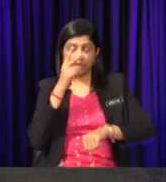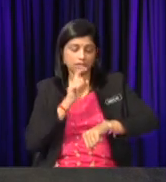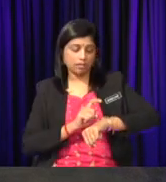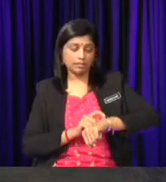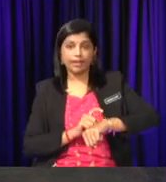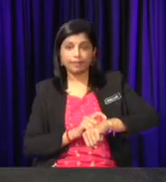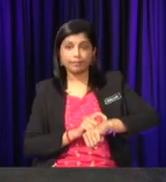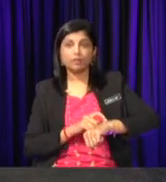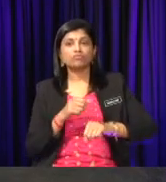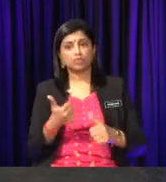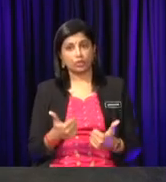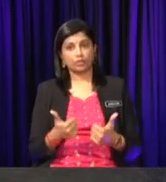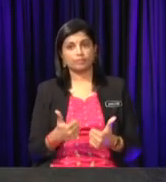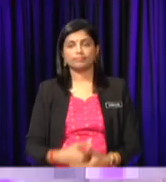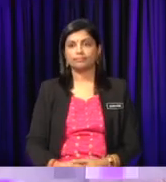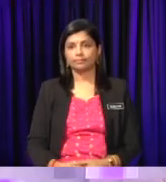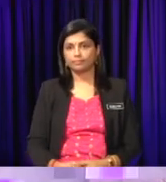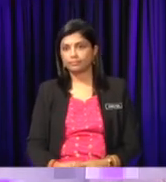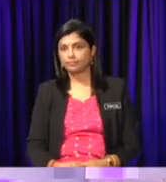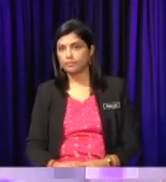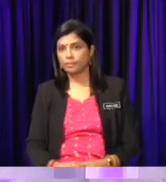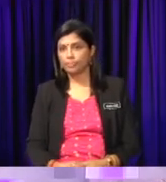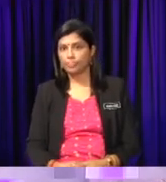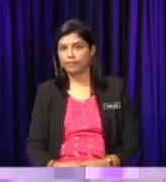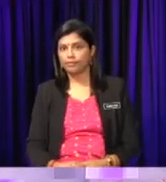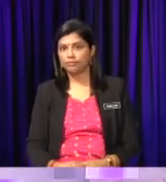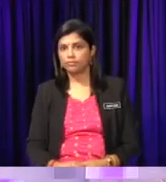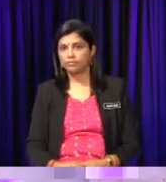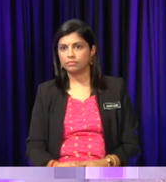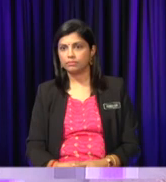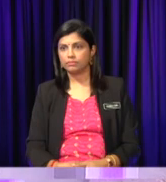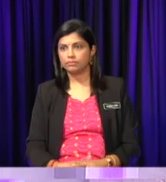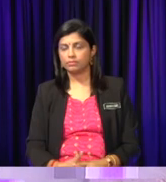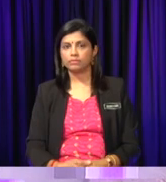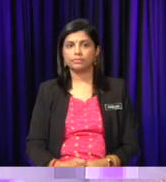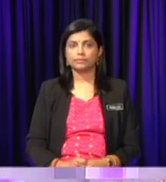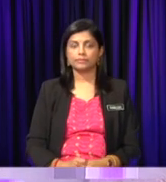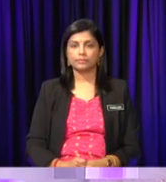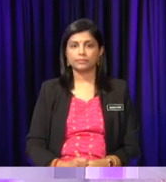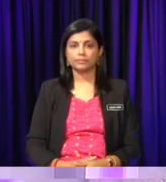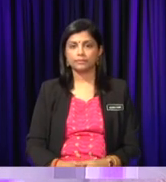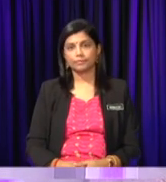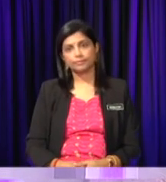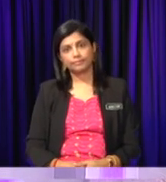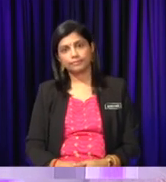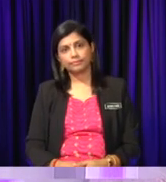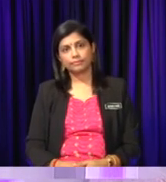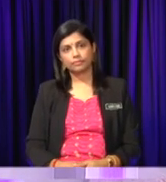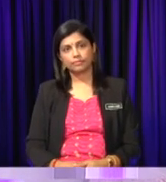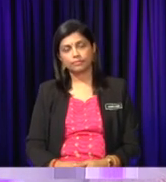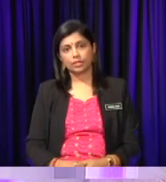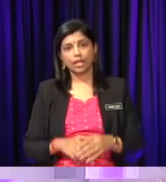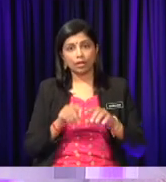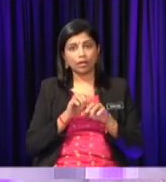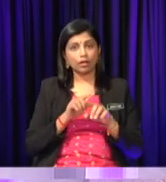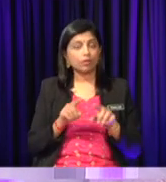example of what happens in the real test. Now, I believe one of our pupils also demonstrated how important it was to breathe and remain calm. Yes.